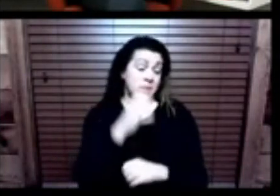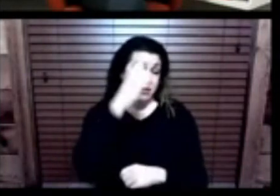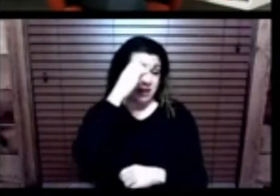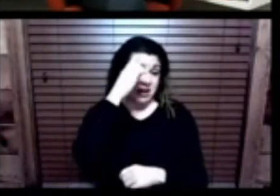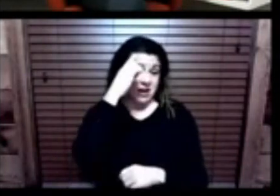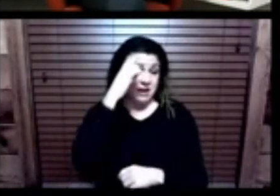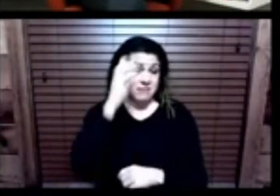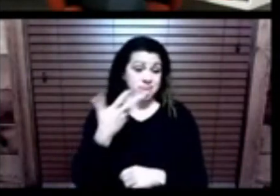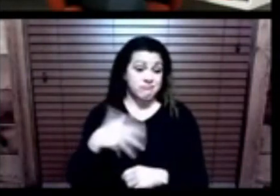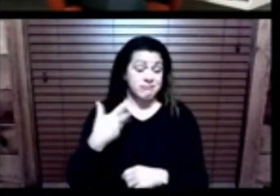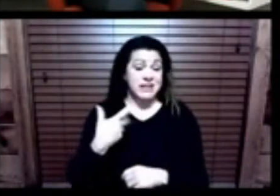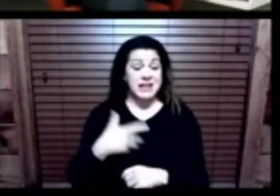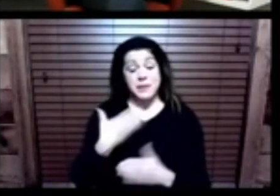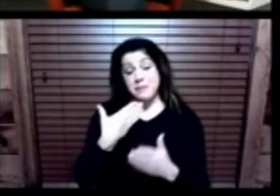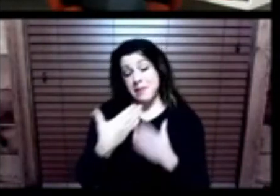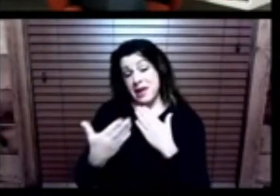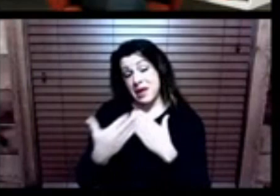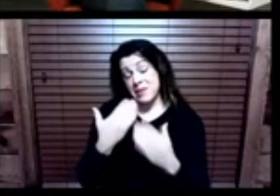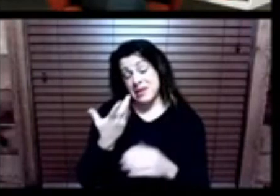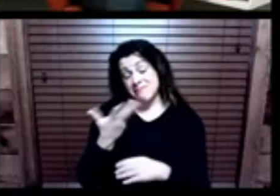say, 99.